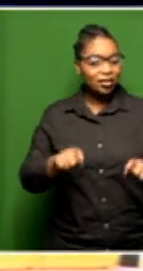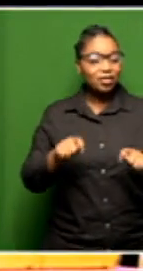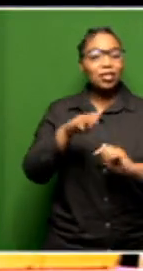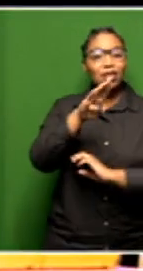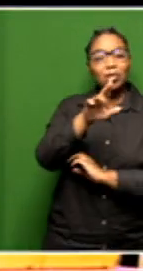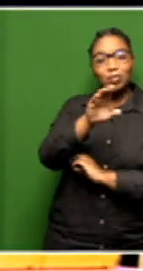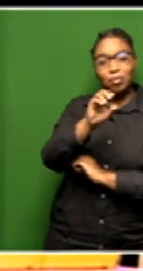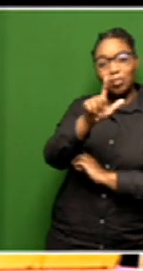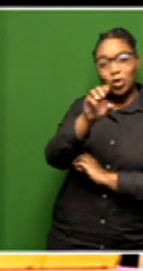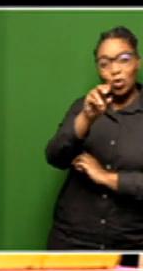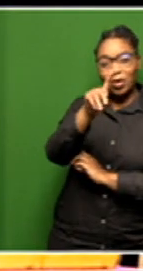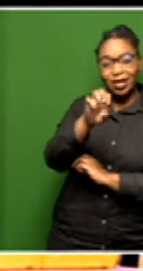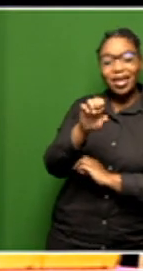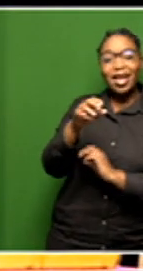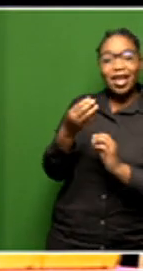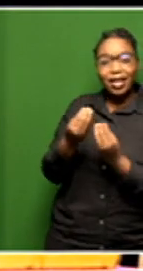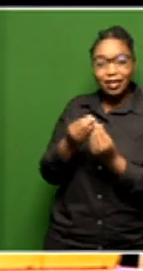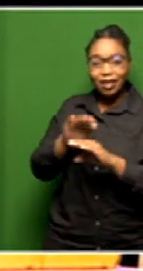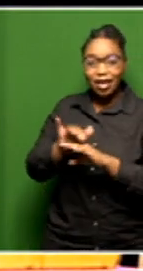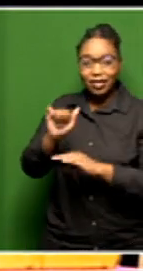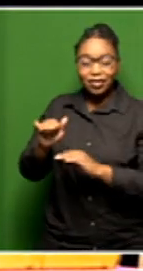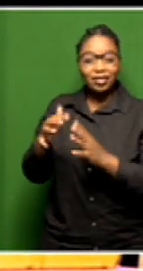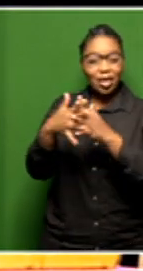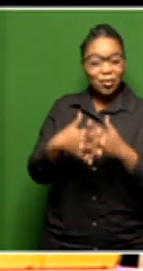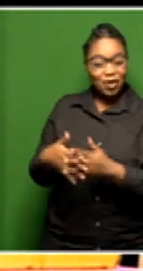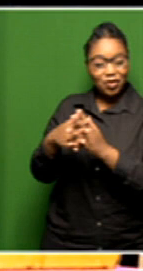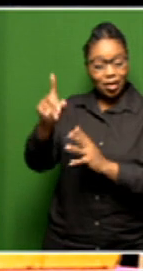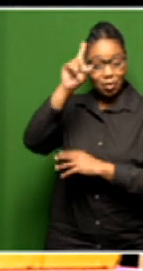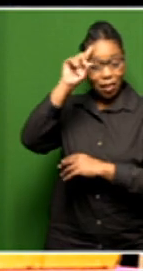Bantu. Did you know prior to that's been